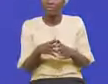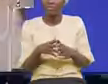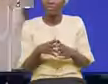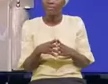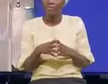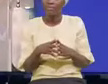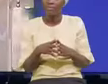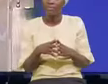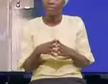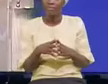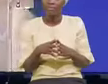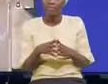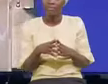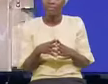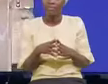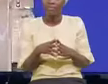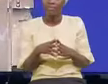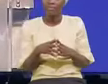kuku amewo bu be drɔ kuku be nyae.